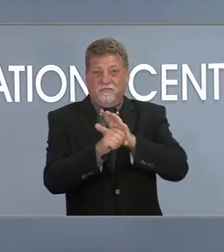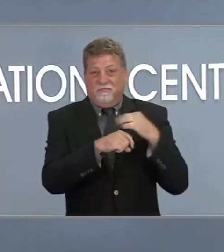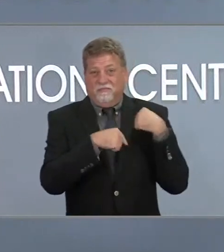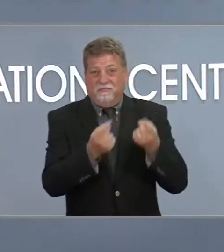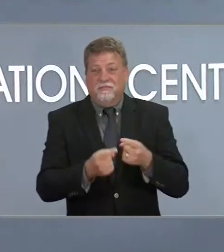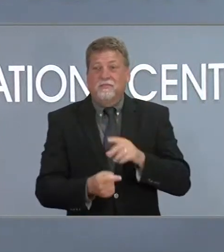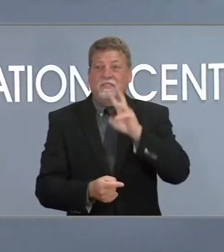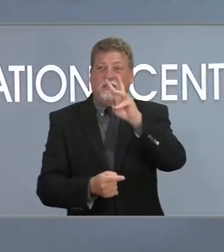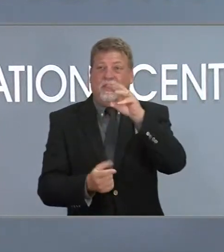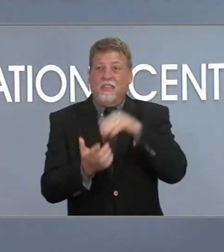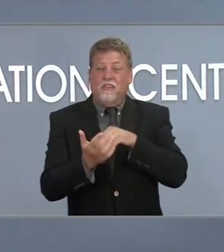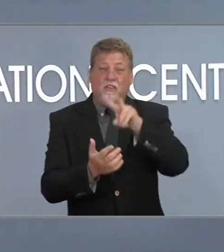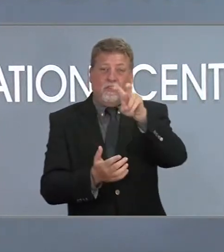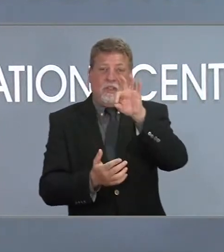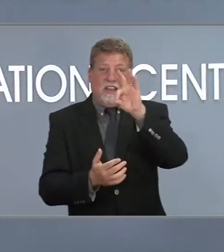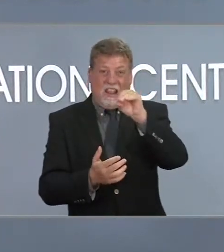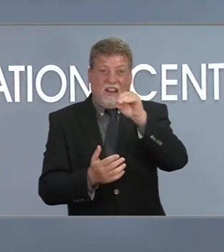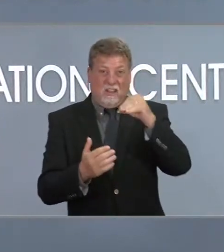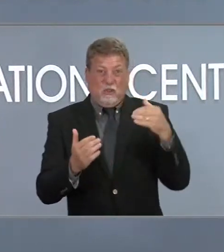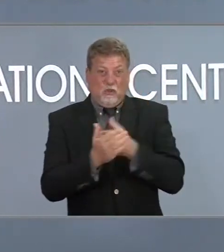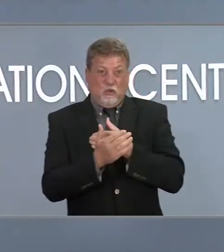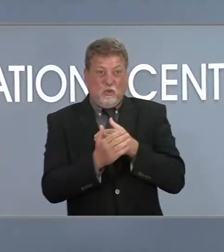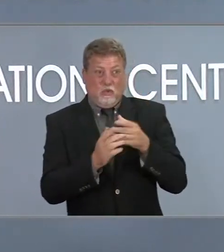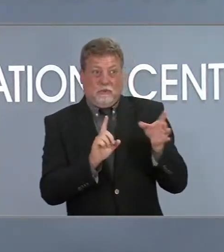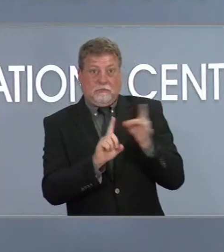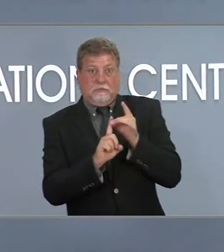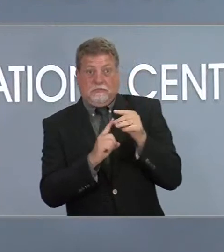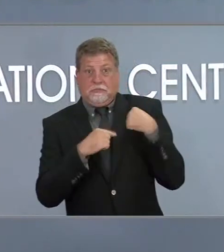6,290 new cases reported since yesterday,